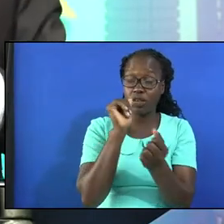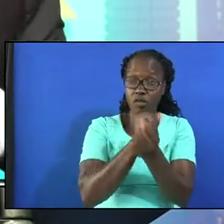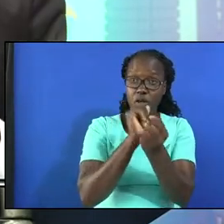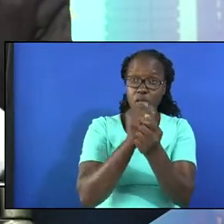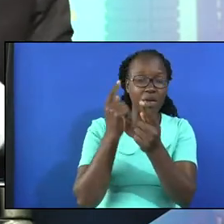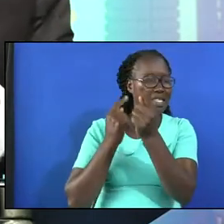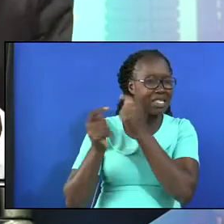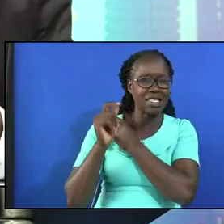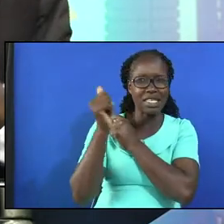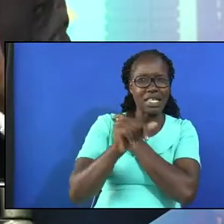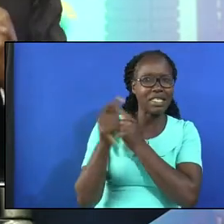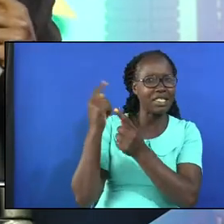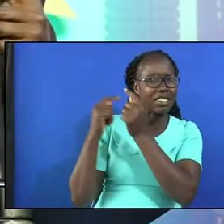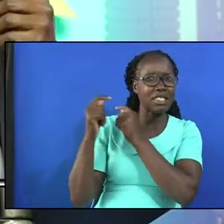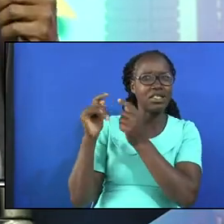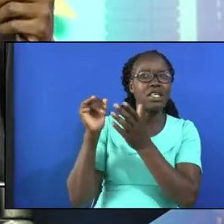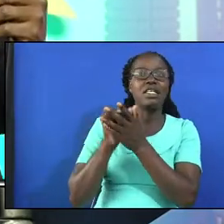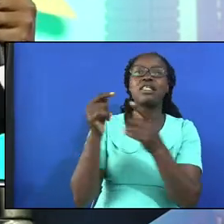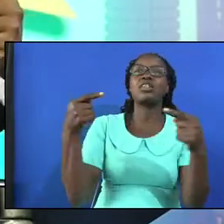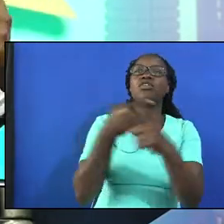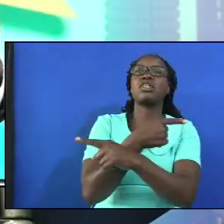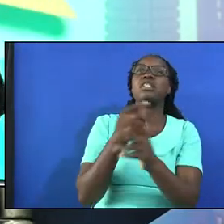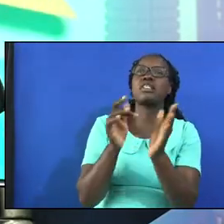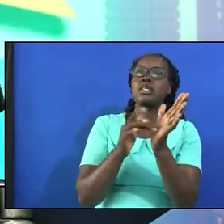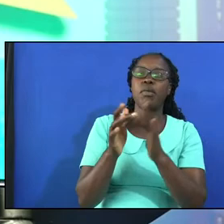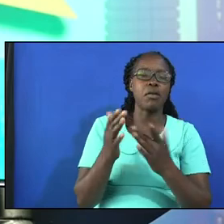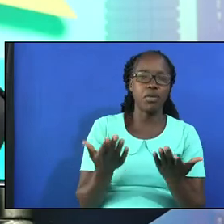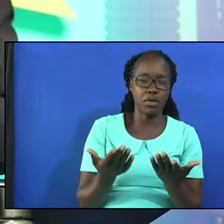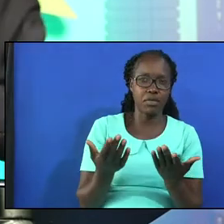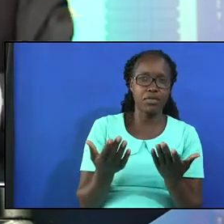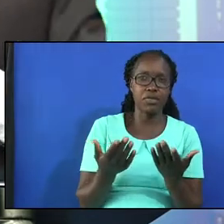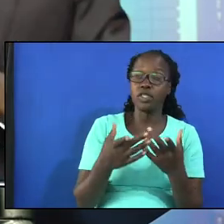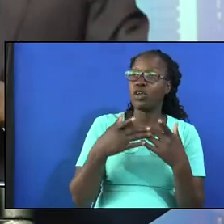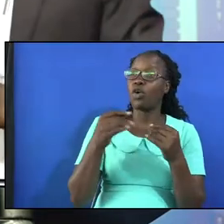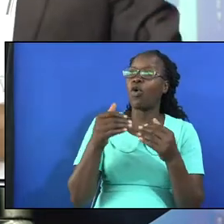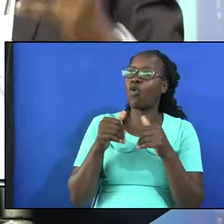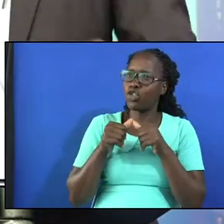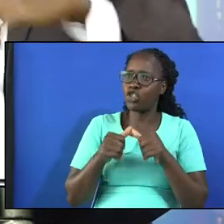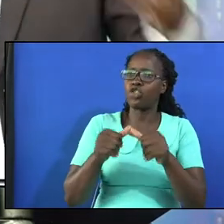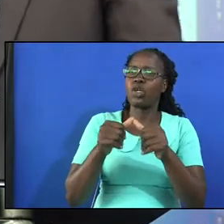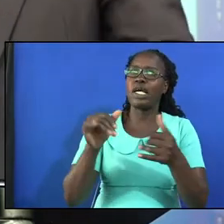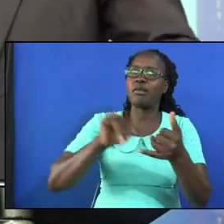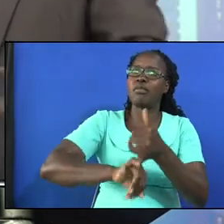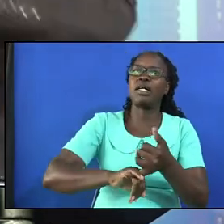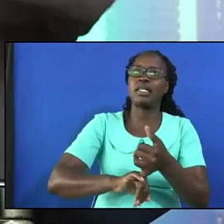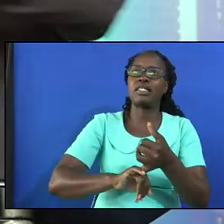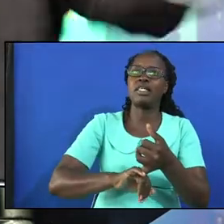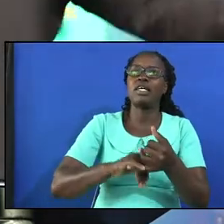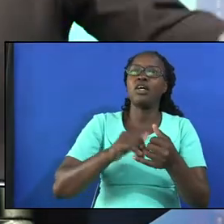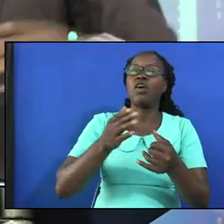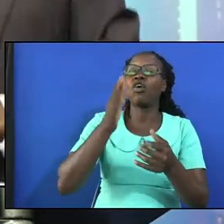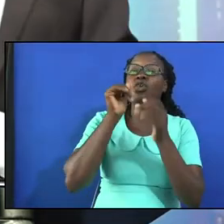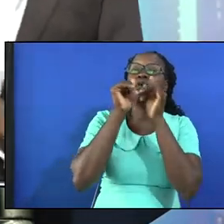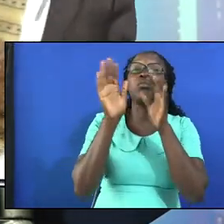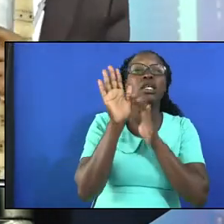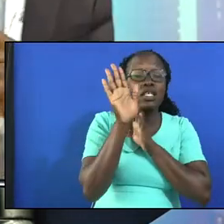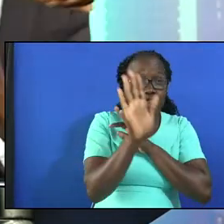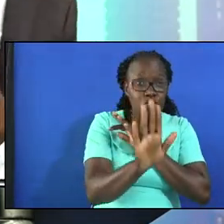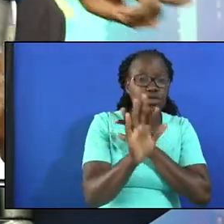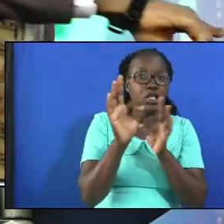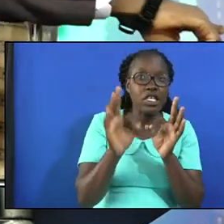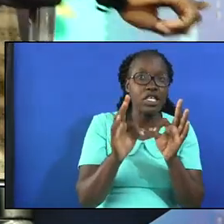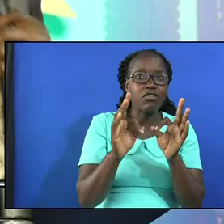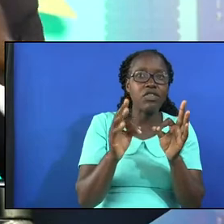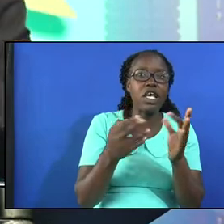bound by any tradition that contradicts the Bible. Go ahead and get married. God will bless you. Even